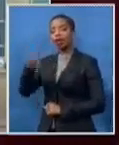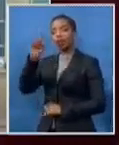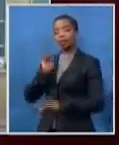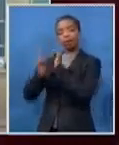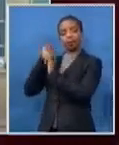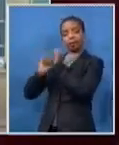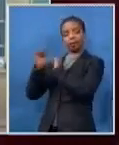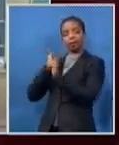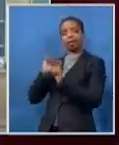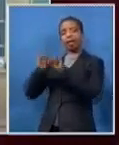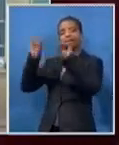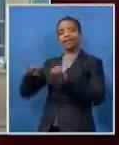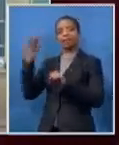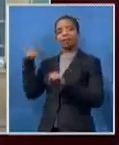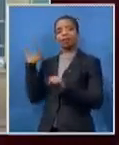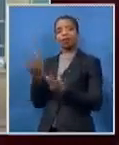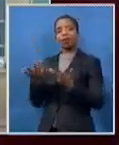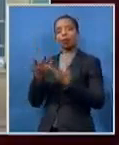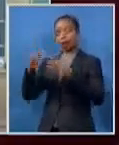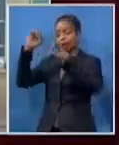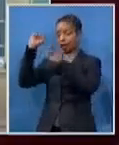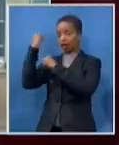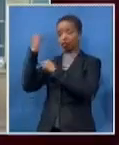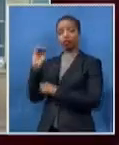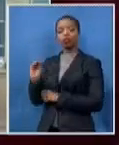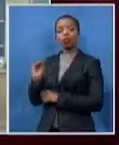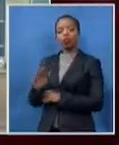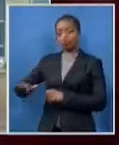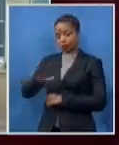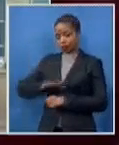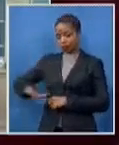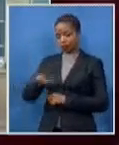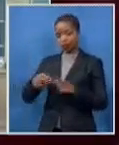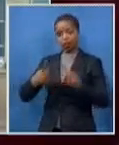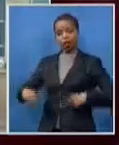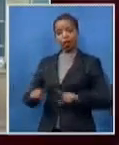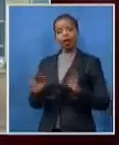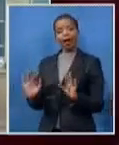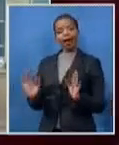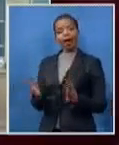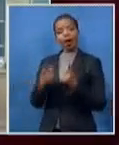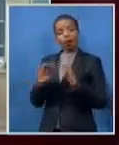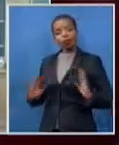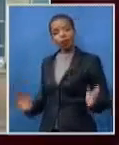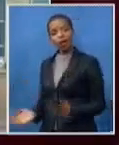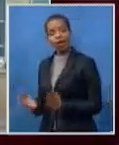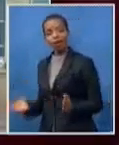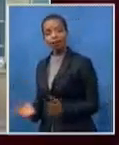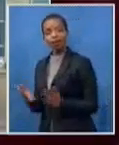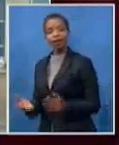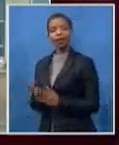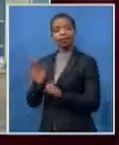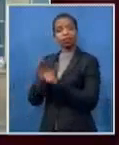local areas. How do we encourage, or how do you impress upon government to be more bold about